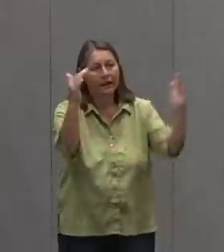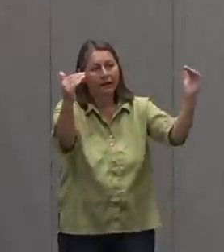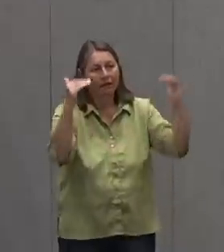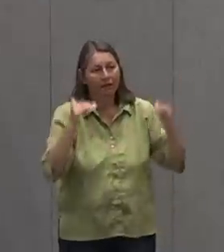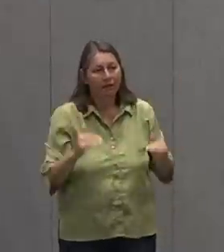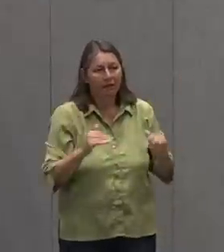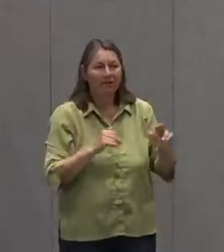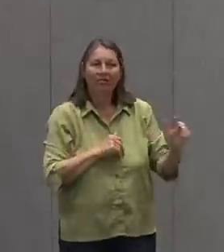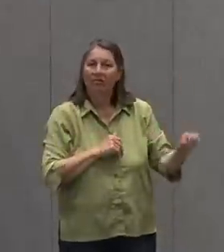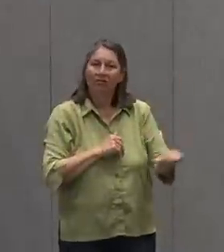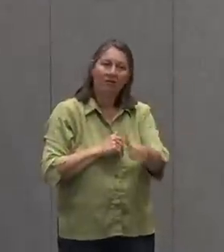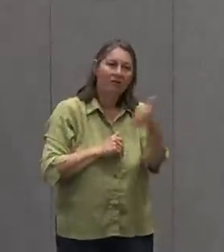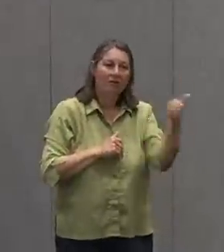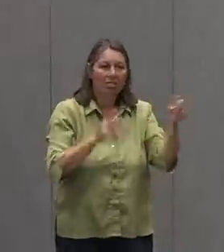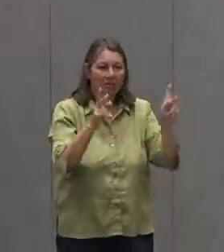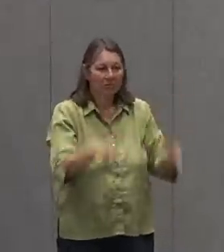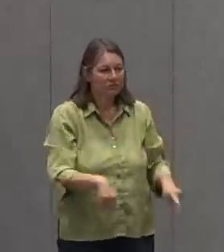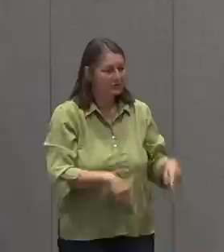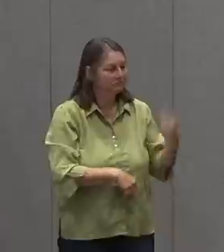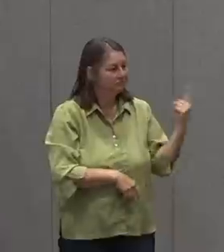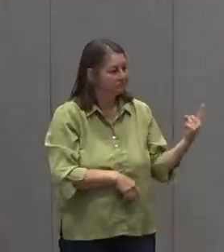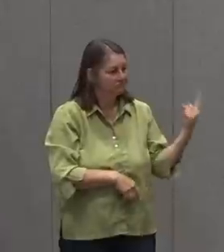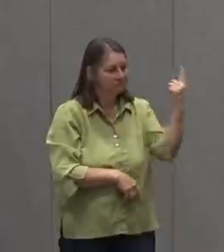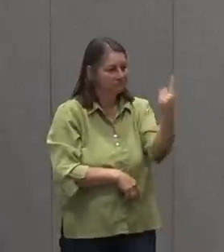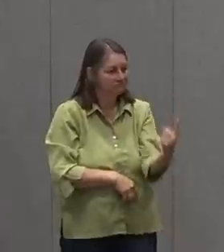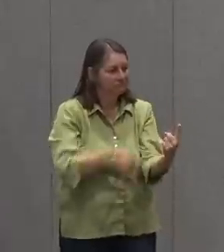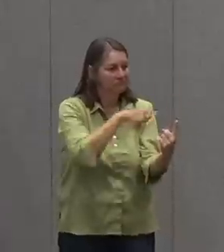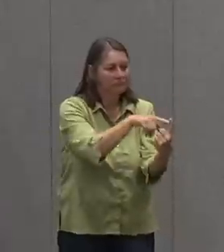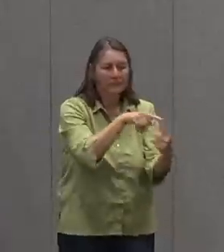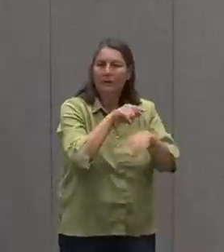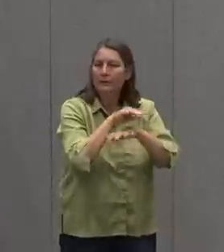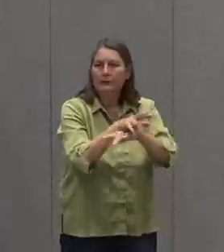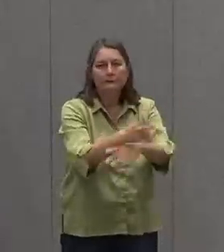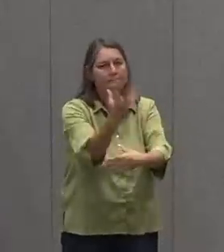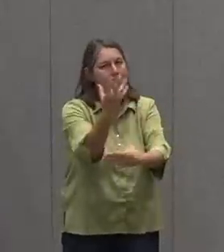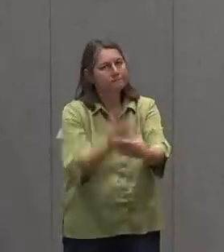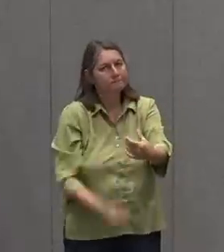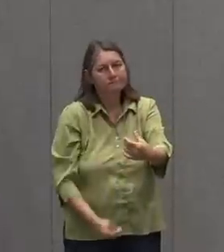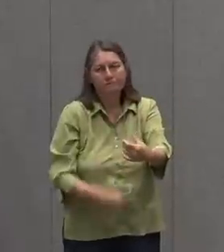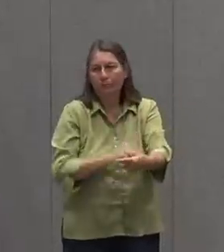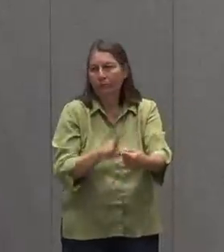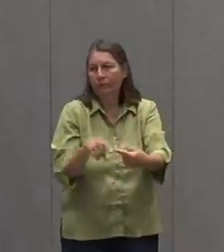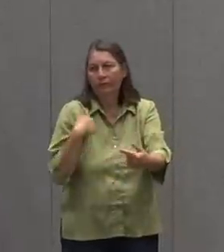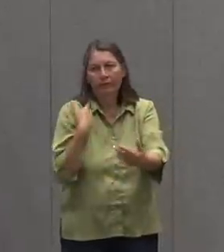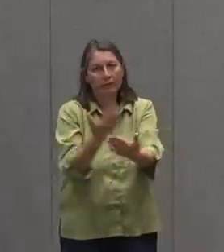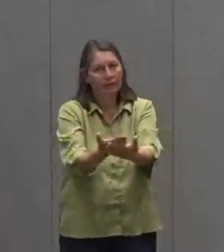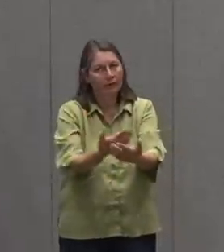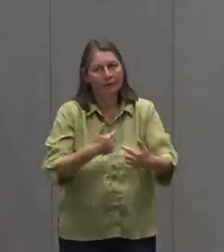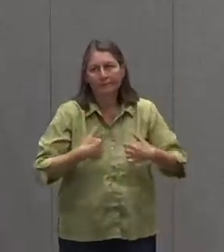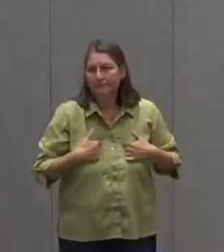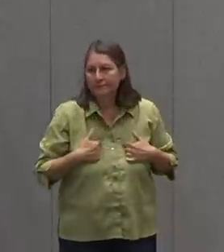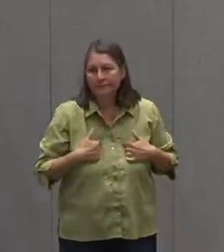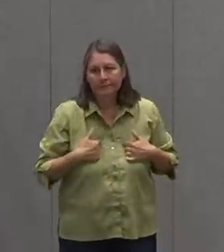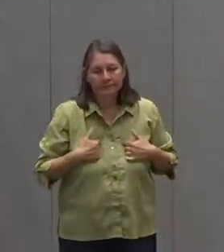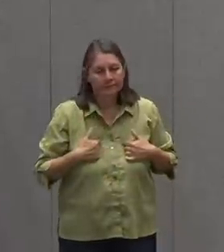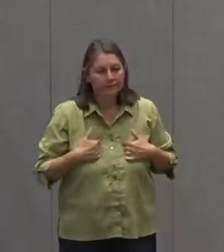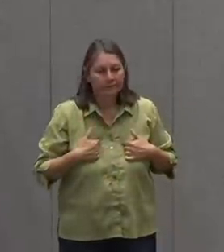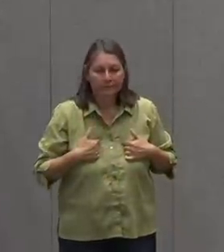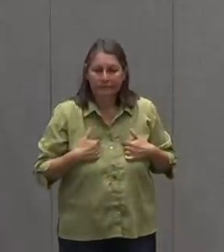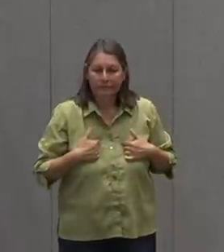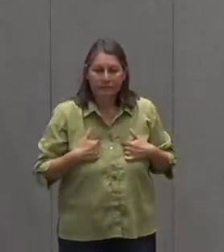say? Said the tarantulas were already gone by the time I arrived. None of the